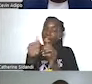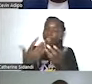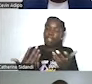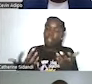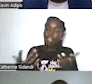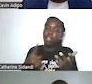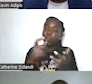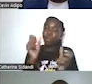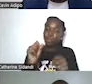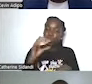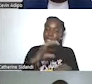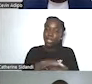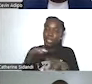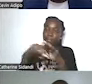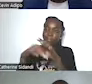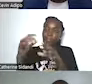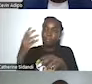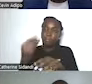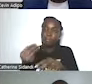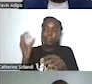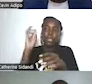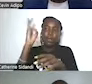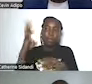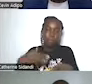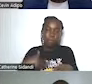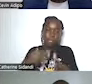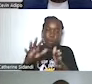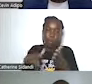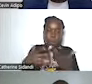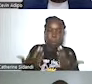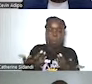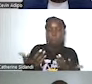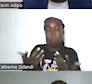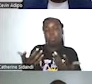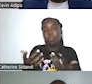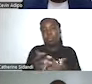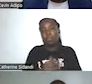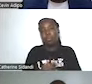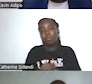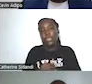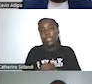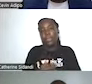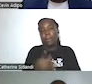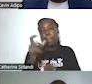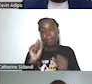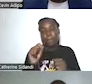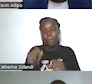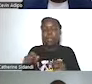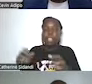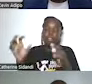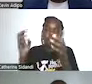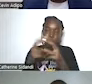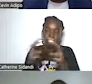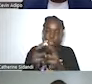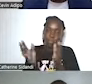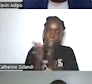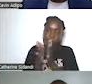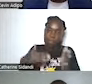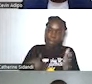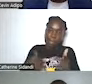you can get in touch with me or with Pathways, or you can just contact them directly or get in touch with me. I'll be able to